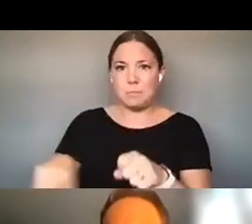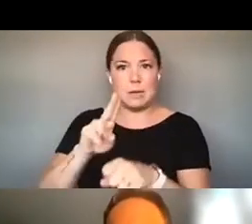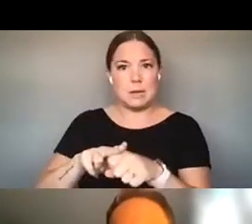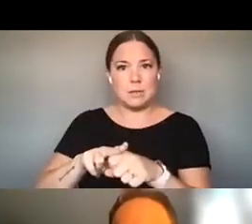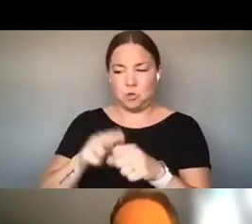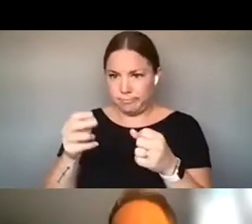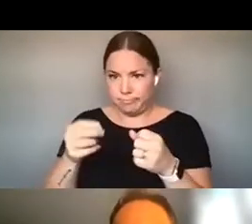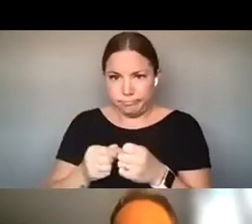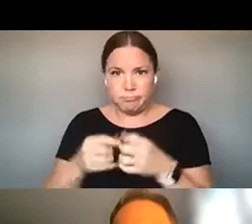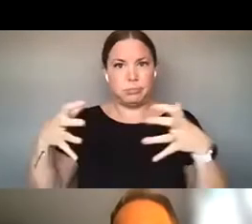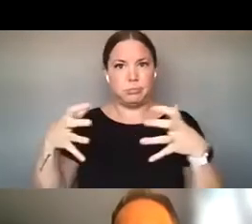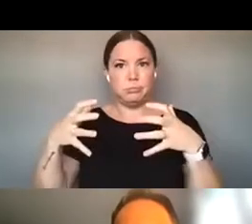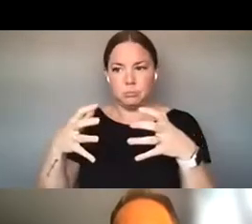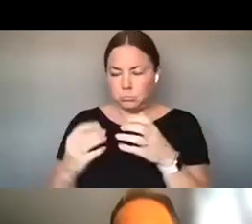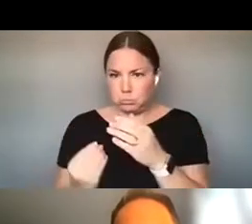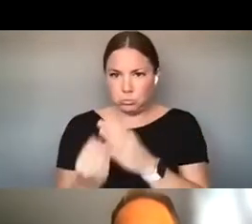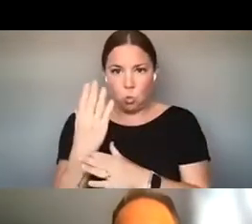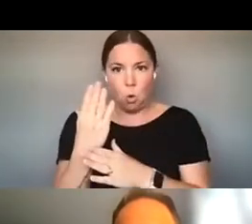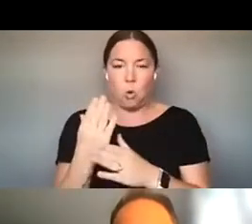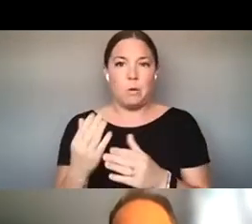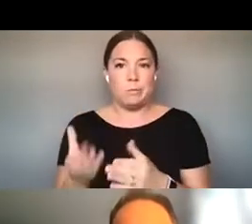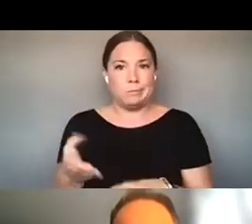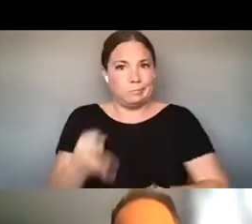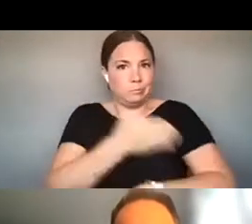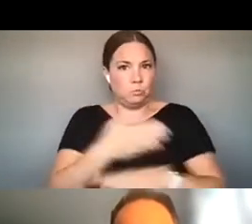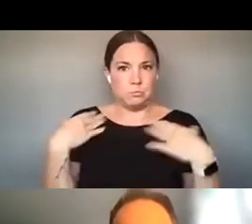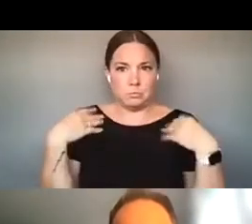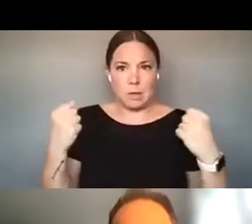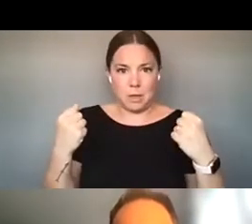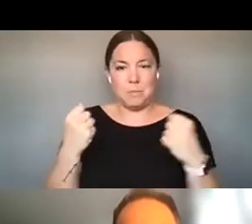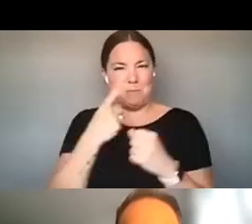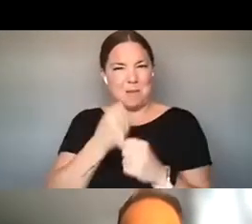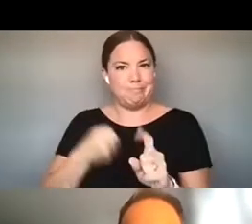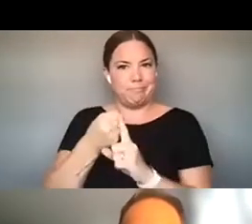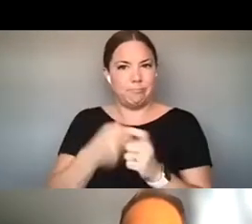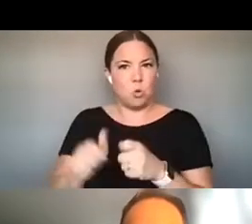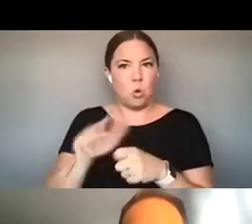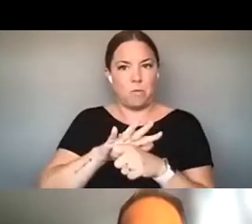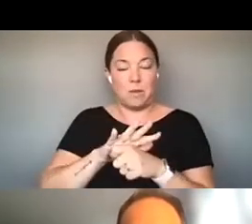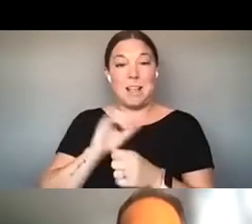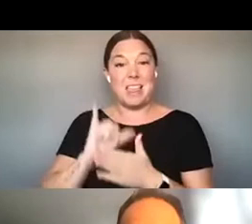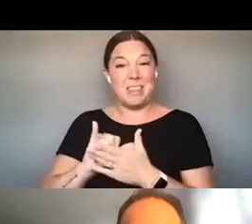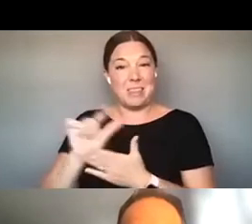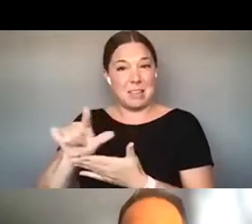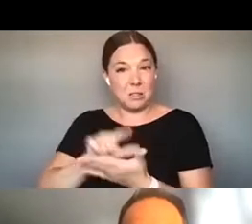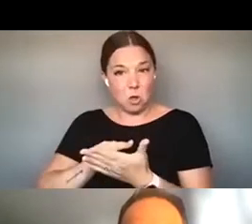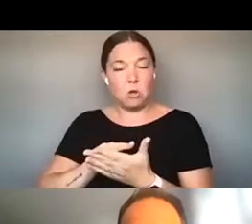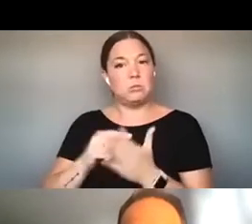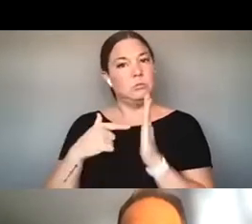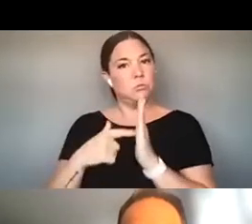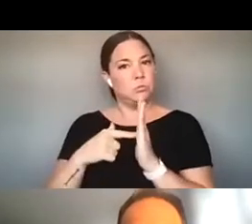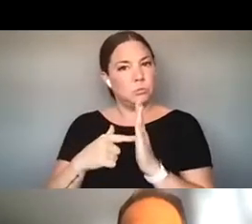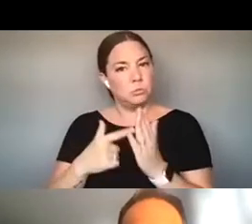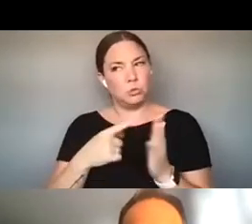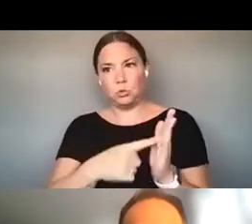-19 pandemic. Funds allocated to the NEA in this historic legislation represent a significant commitment